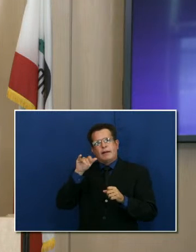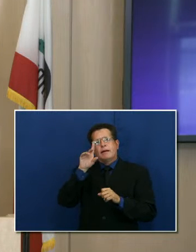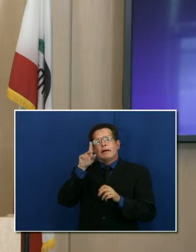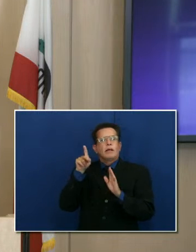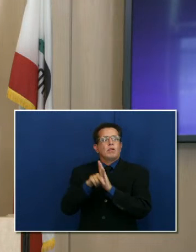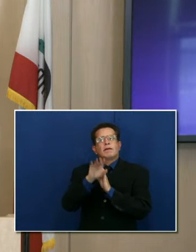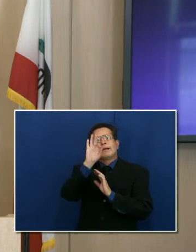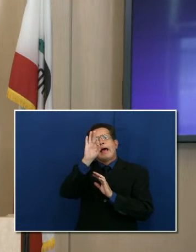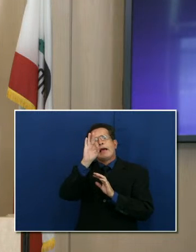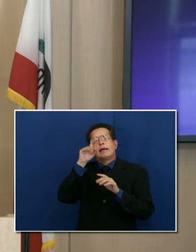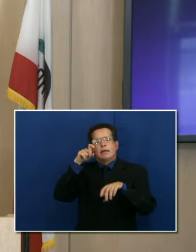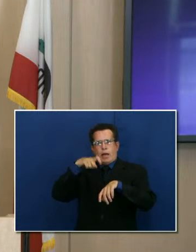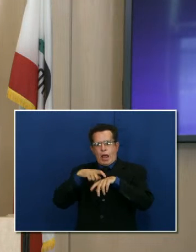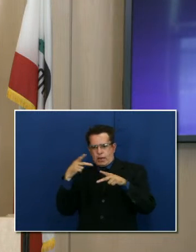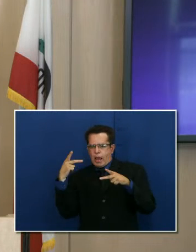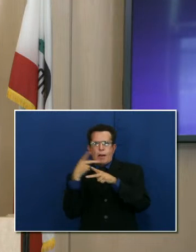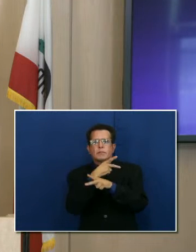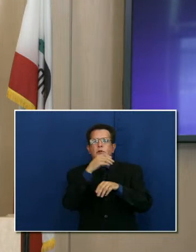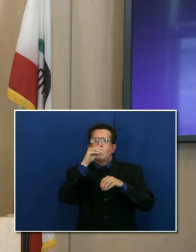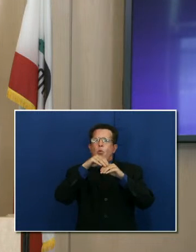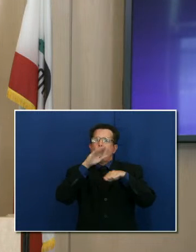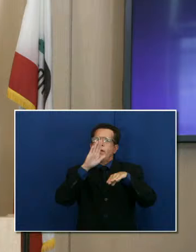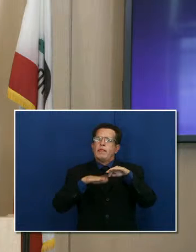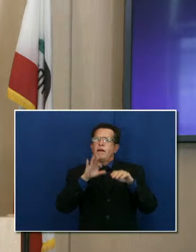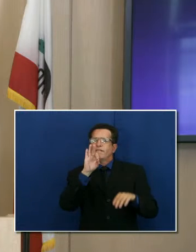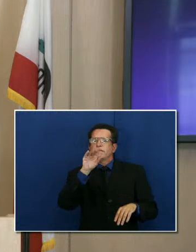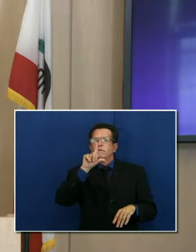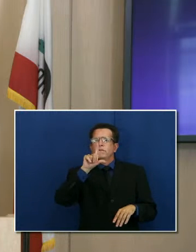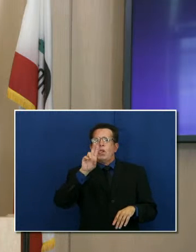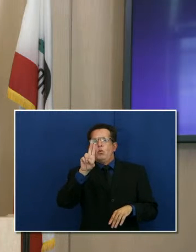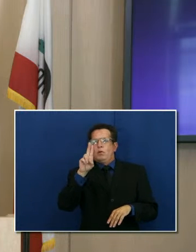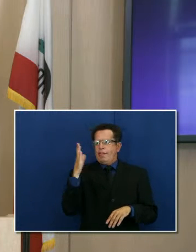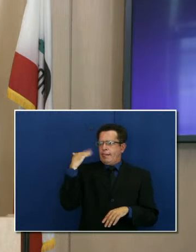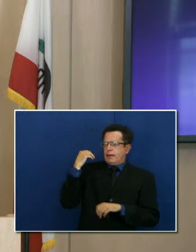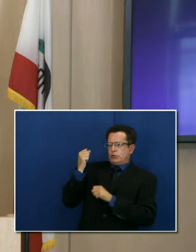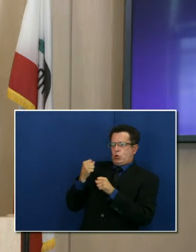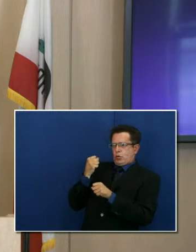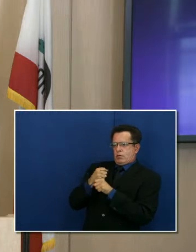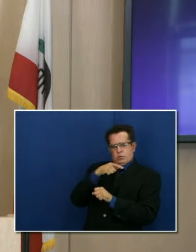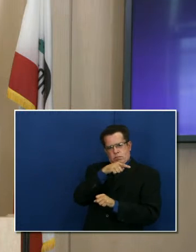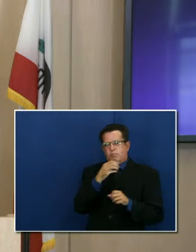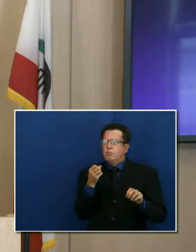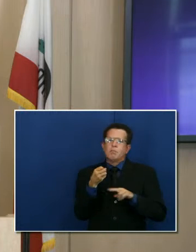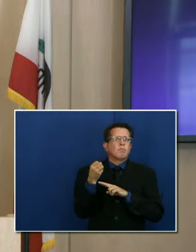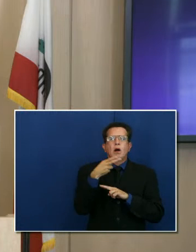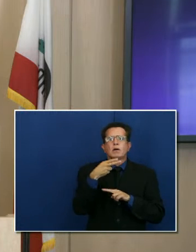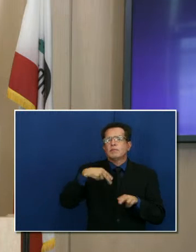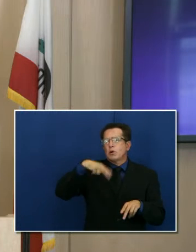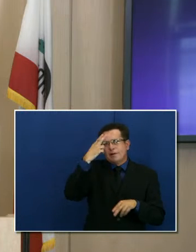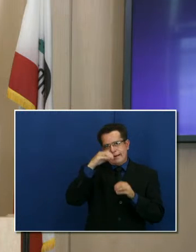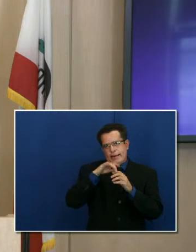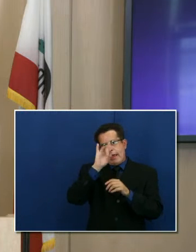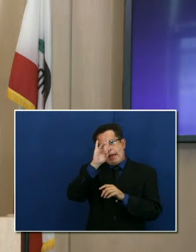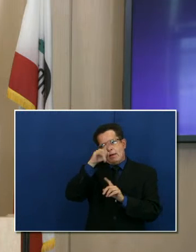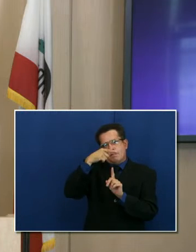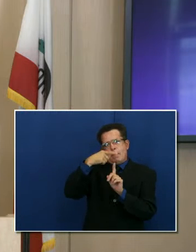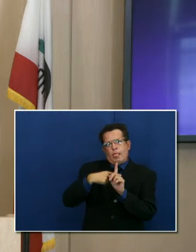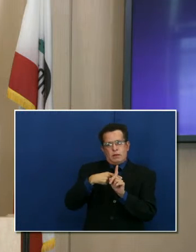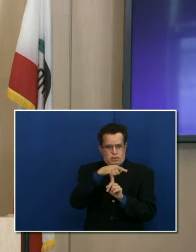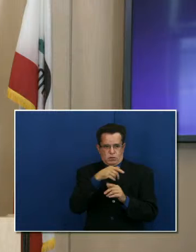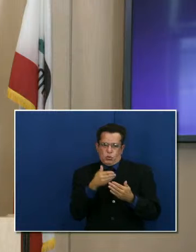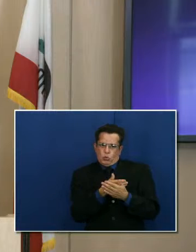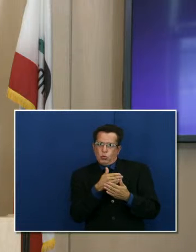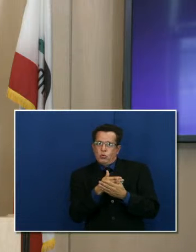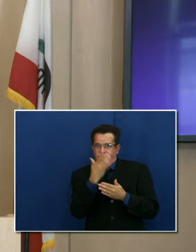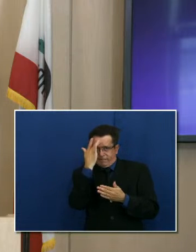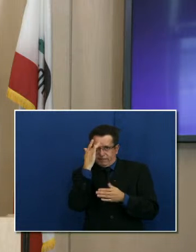more people in the United States than the flu did for the entire year last year. Again, in just 8 months, a new virus